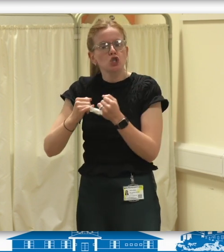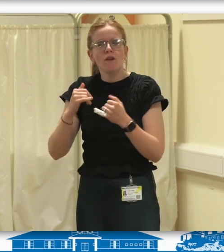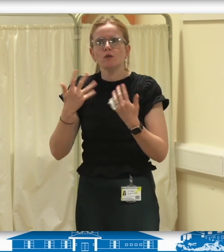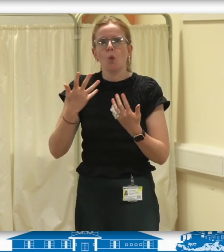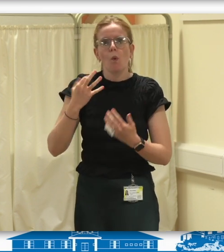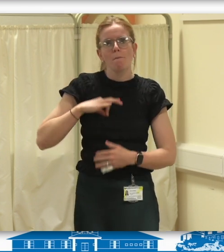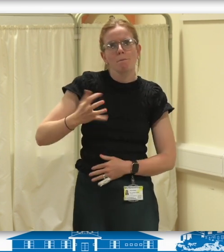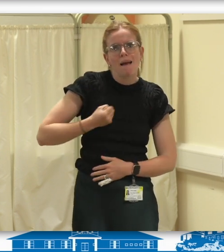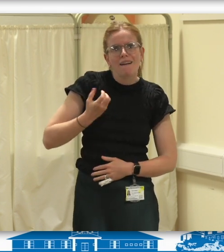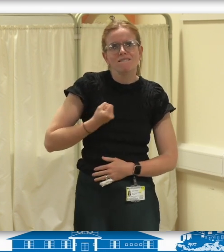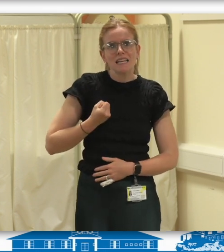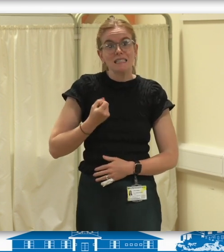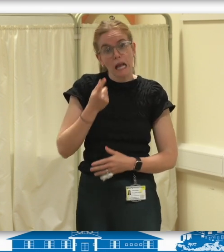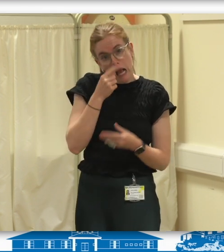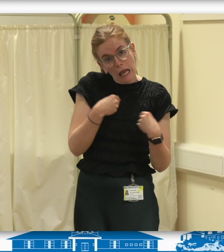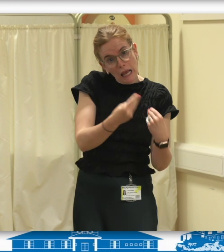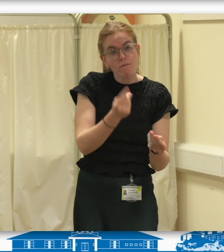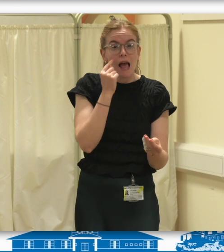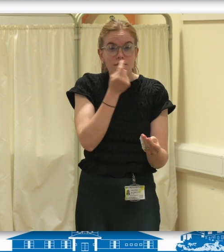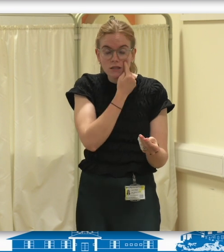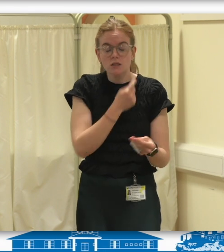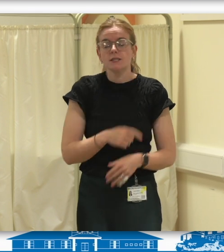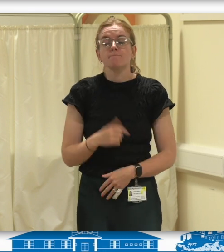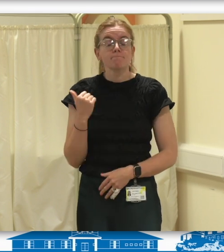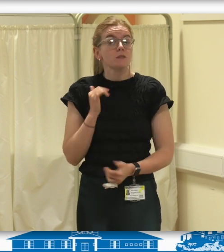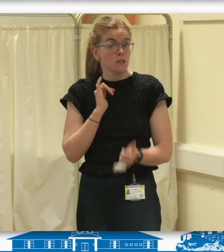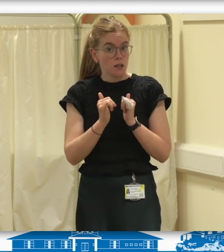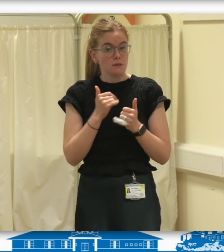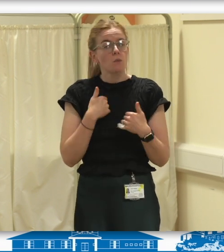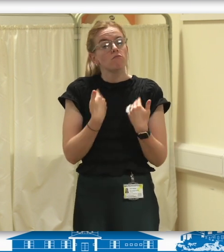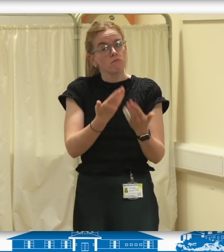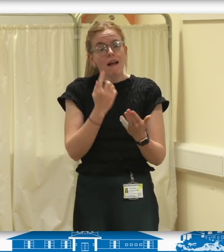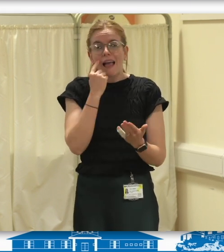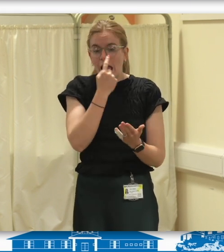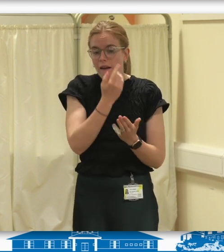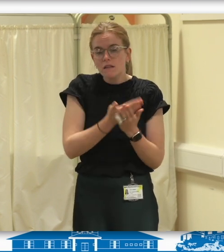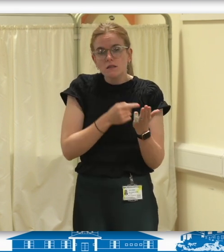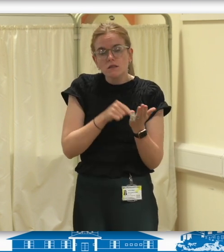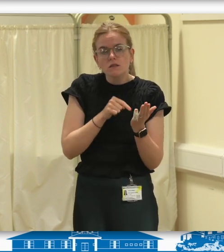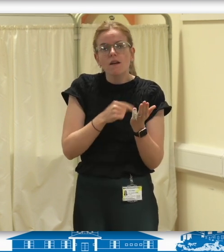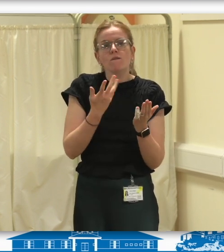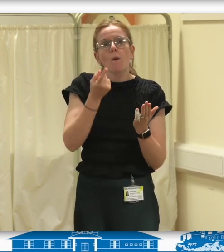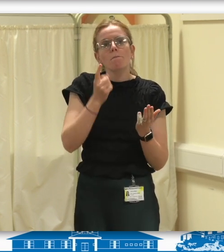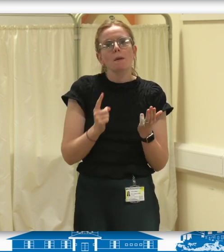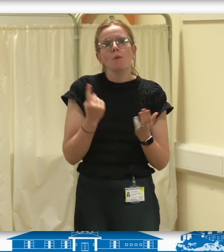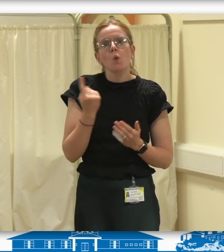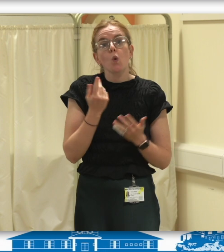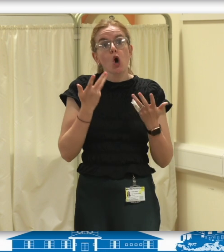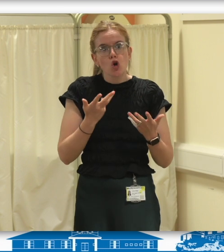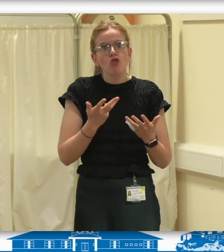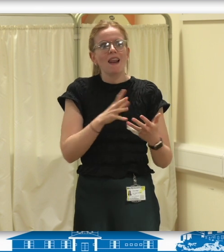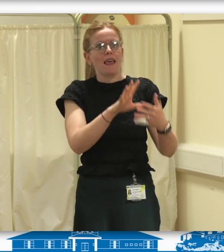support? So we do sometimes provide evidence for people who are currently attending the